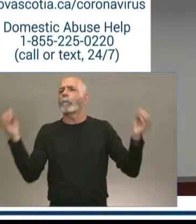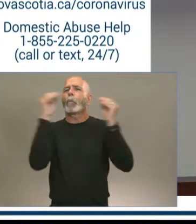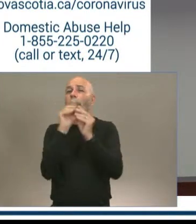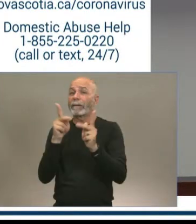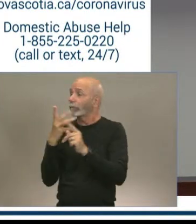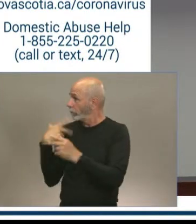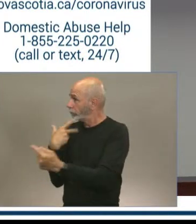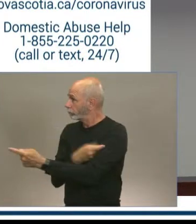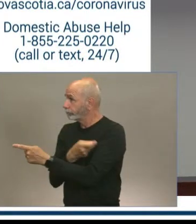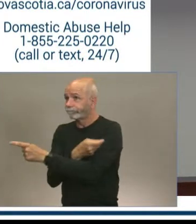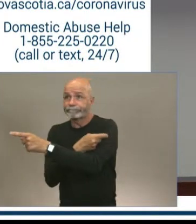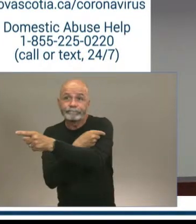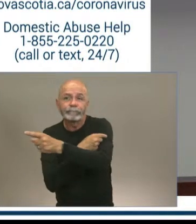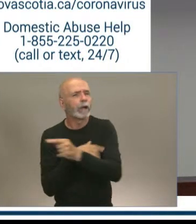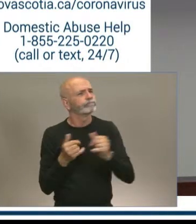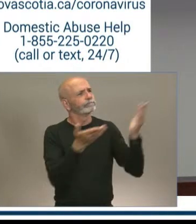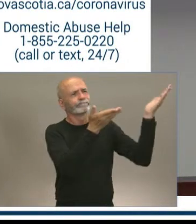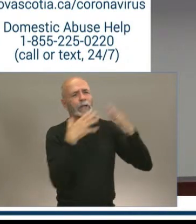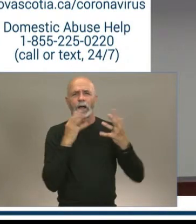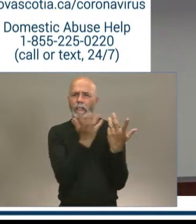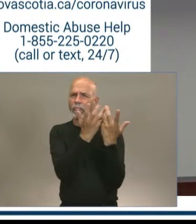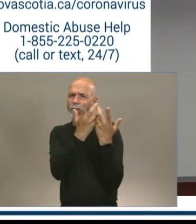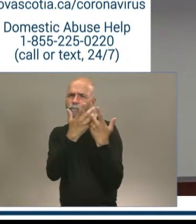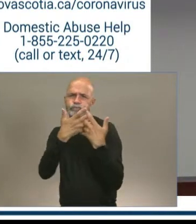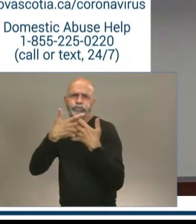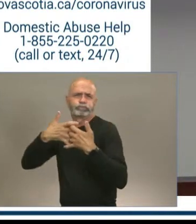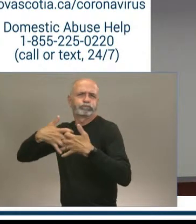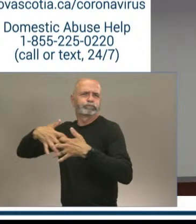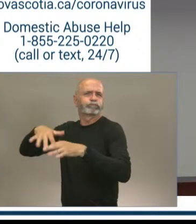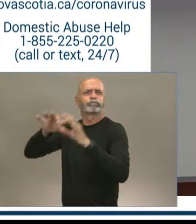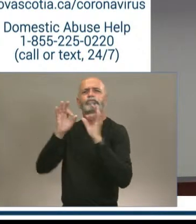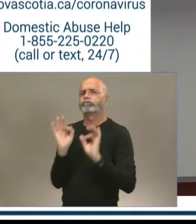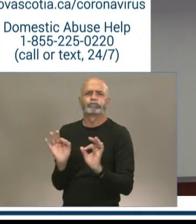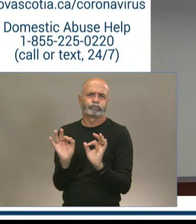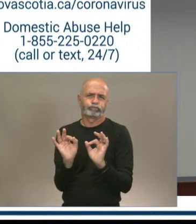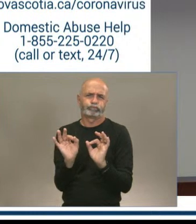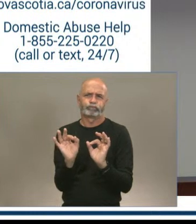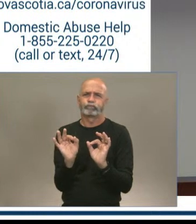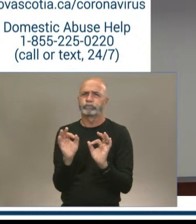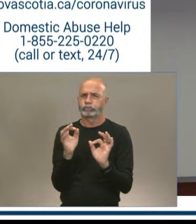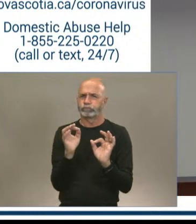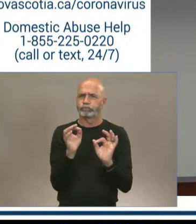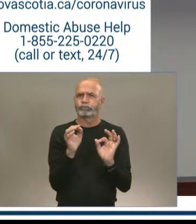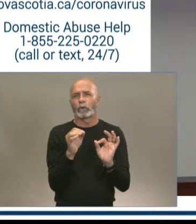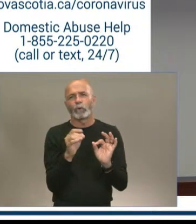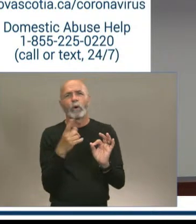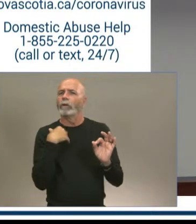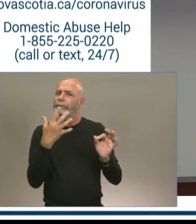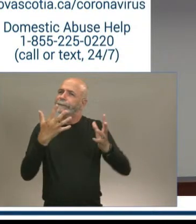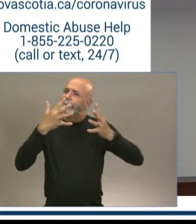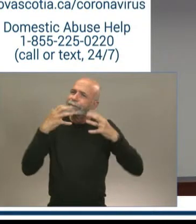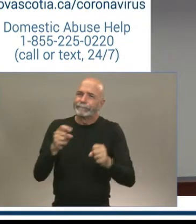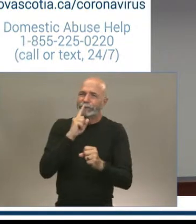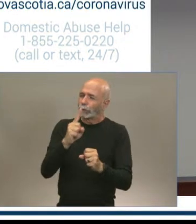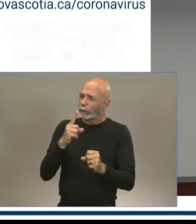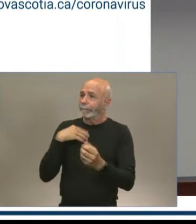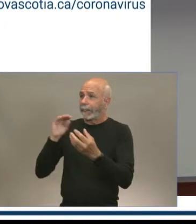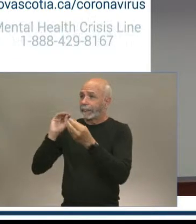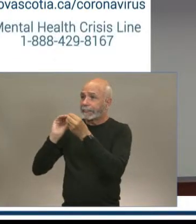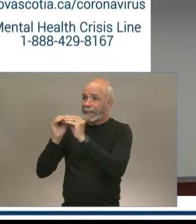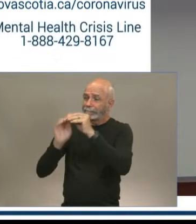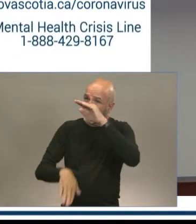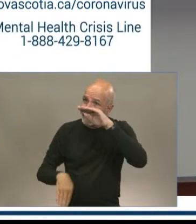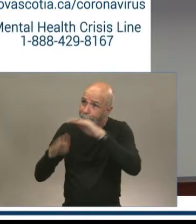us on track to getting, hitting our minimum, and I emphasize minimum, our minimum level